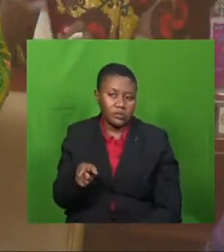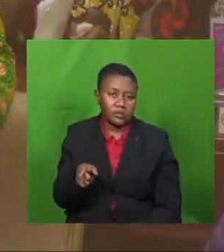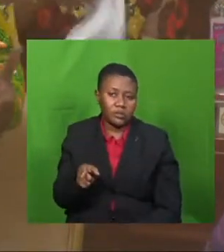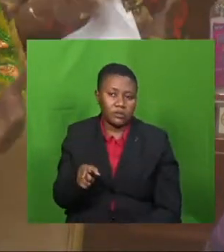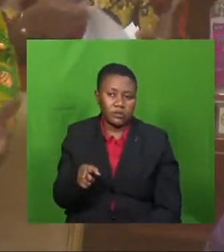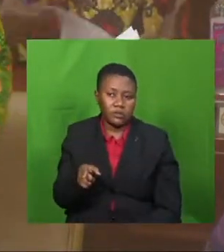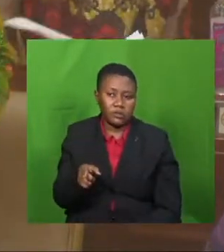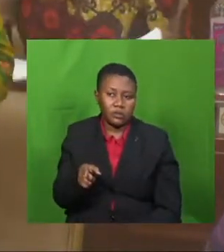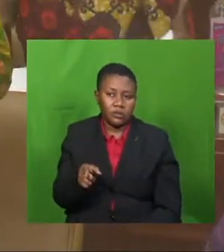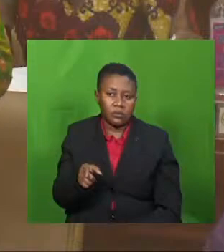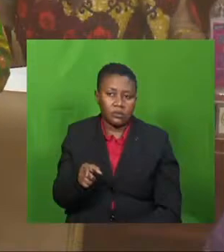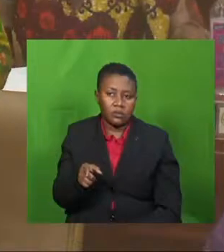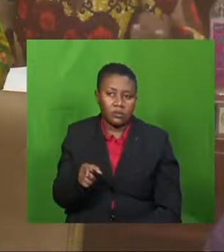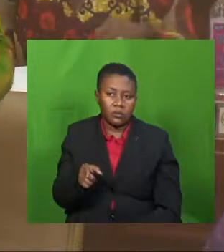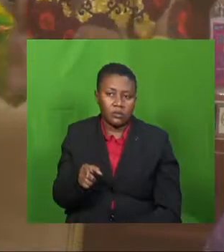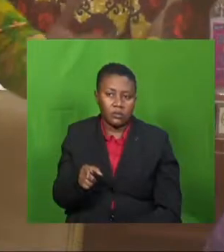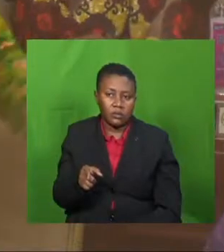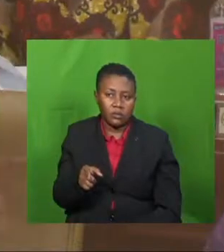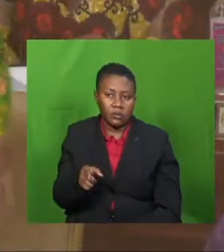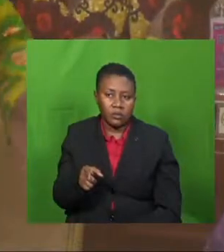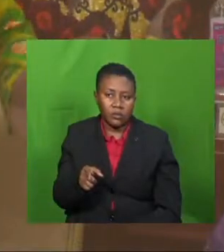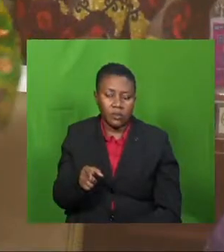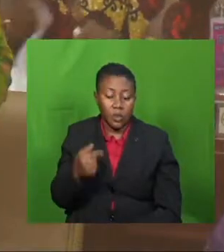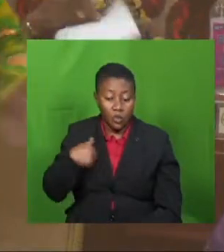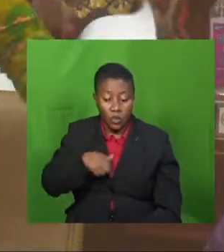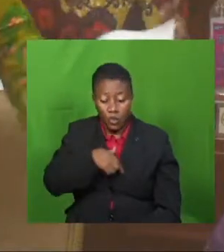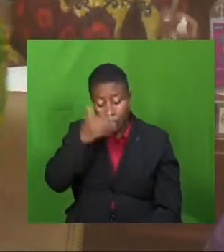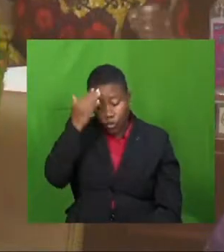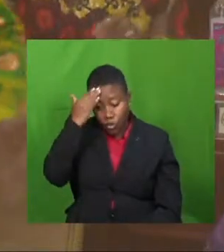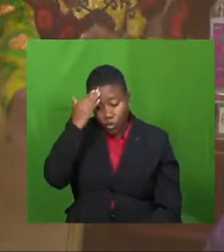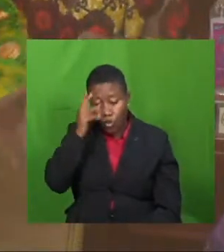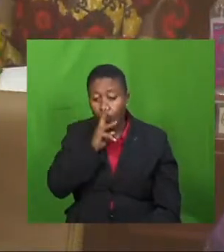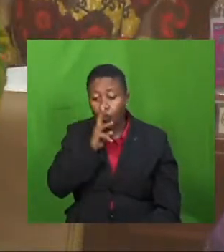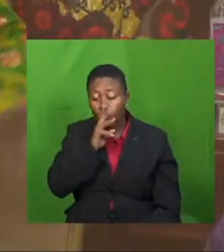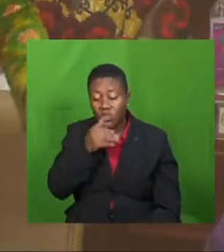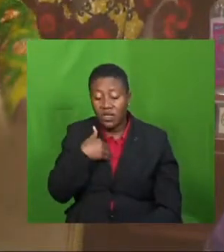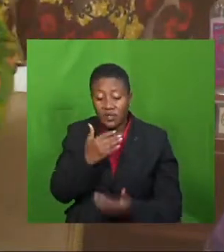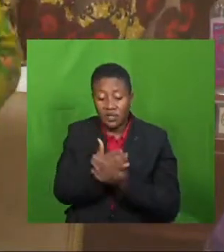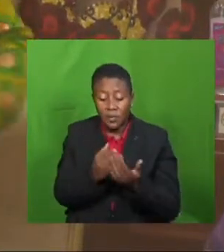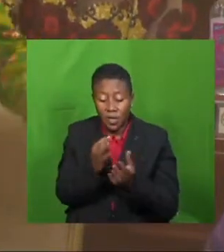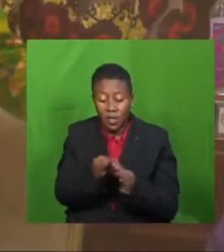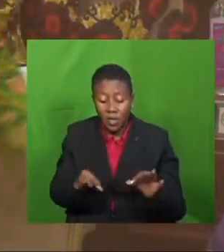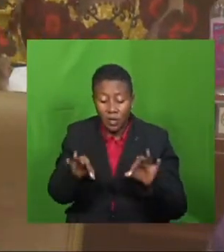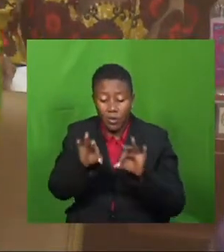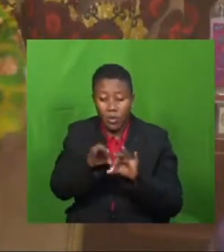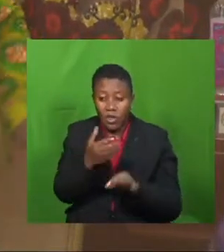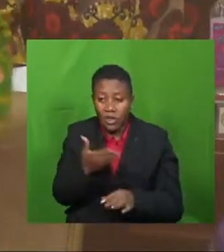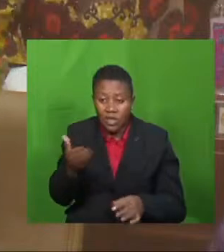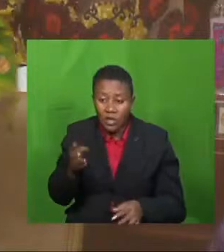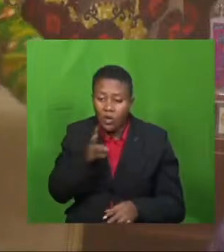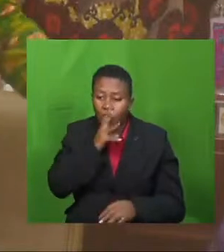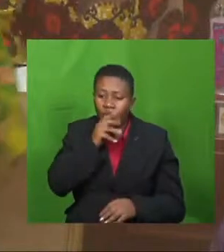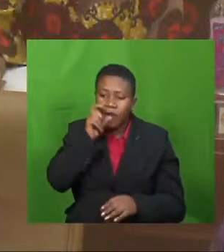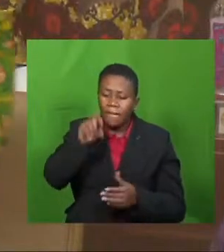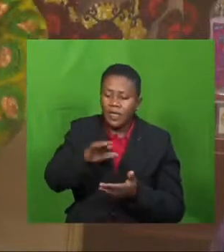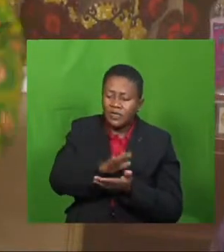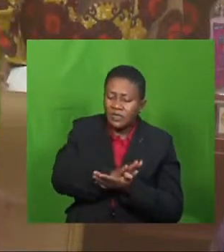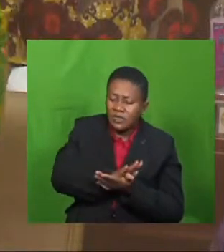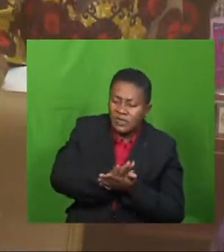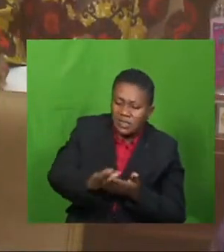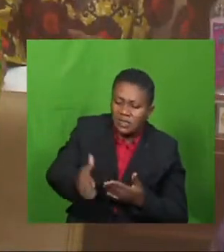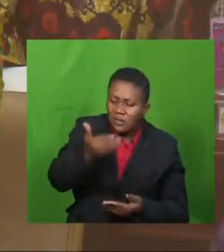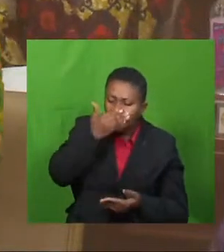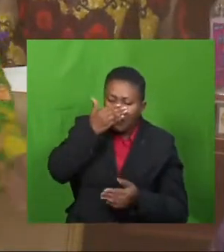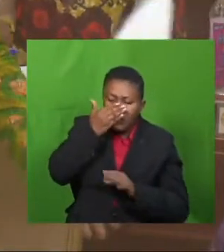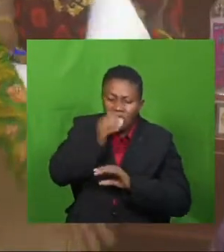our elementary days, we know that water has key qualities, key properties. Water is supposed to be colorless, odorless, and